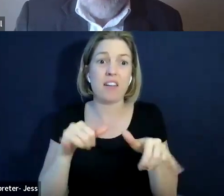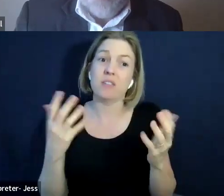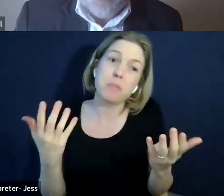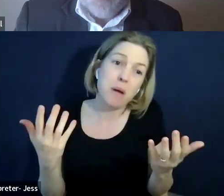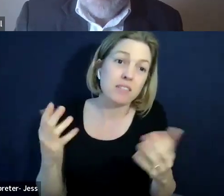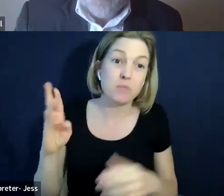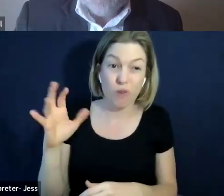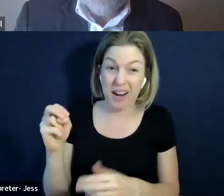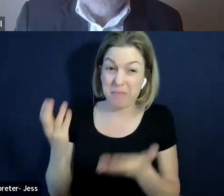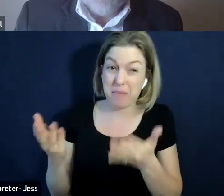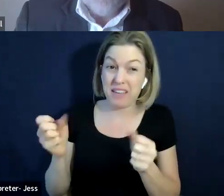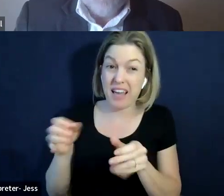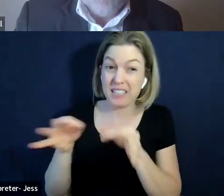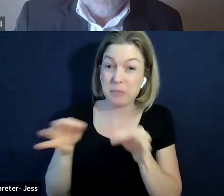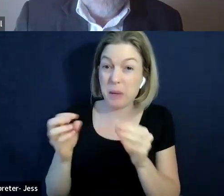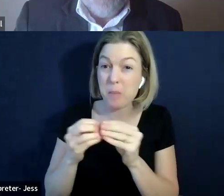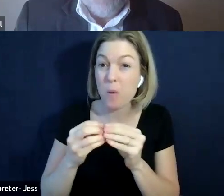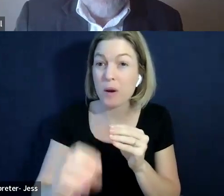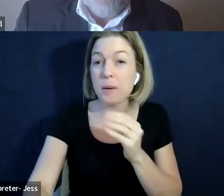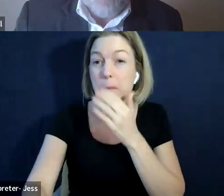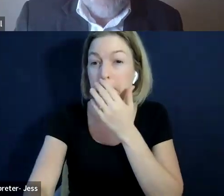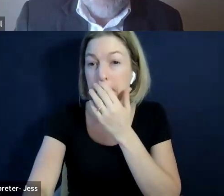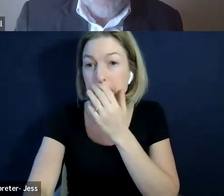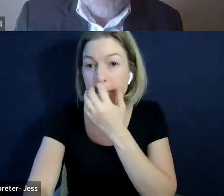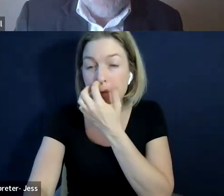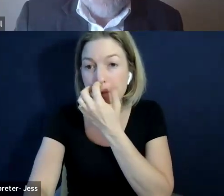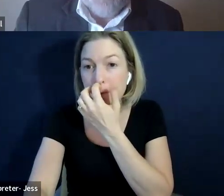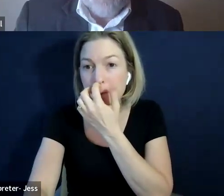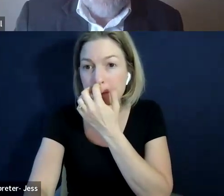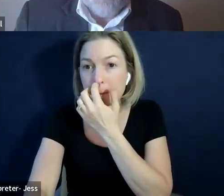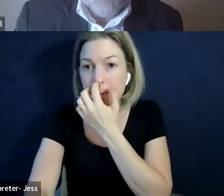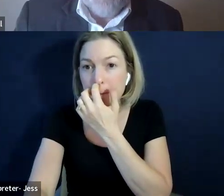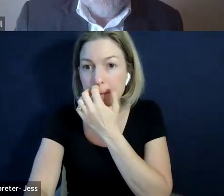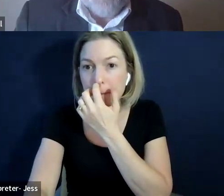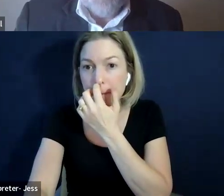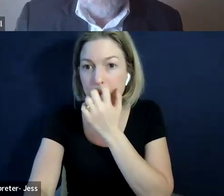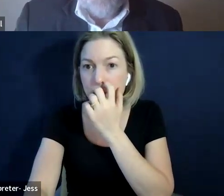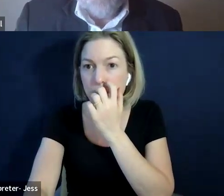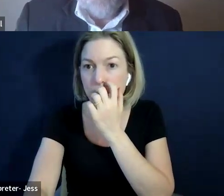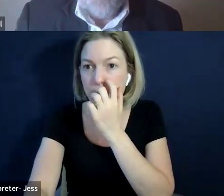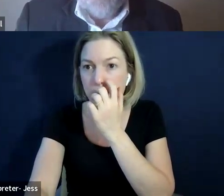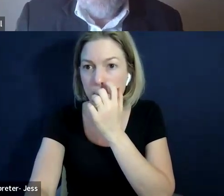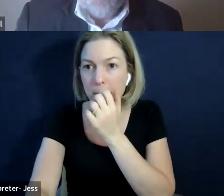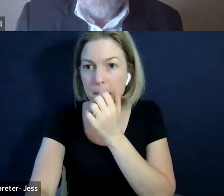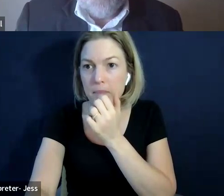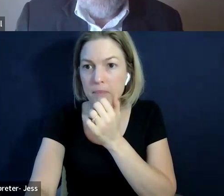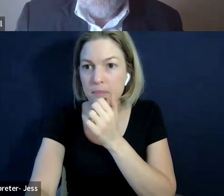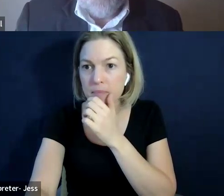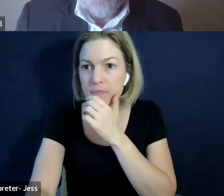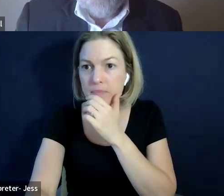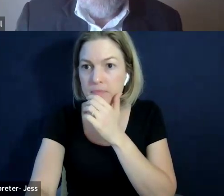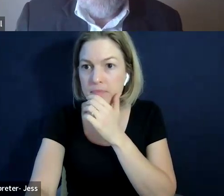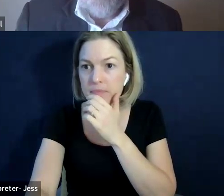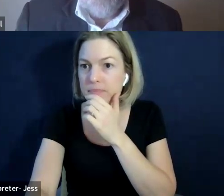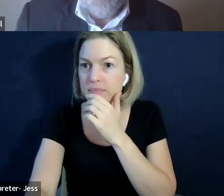through a little bit of the technical details, but to answer this. Yeah, I think it's important to realize that